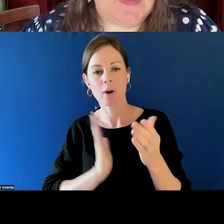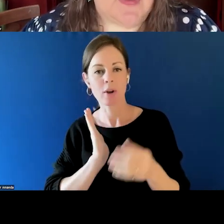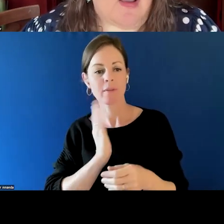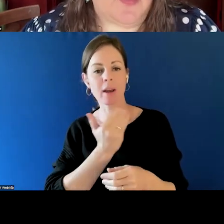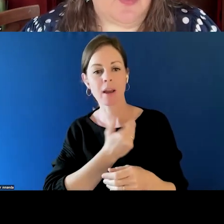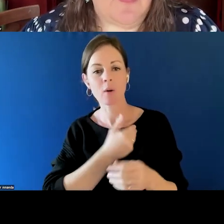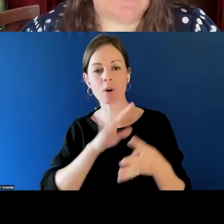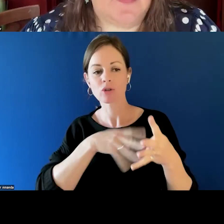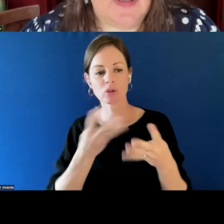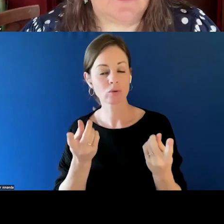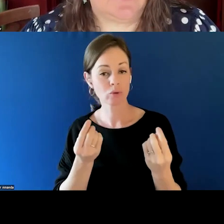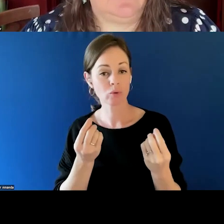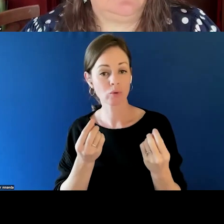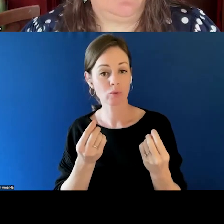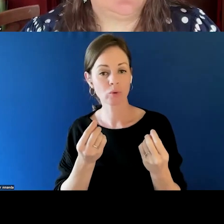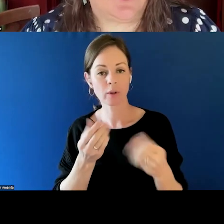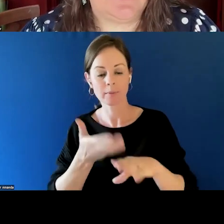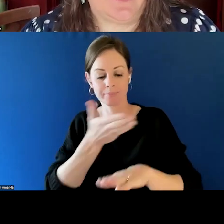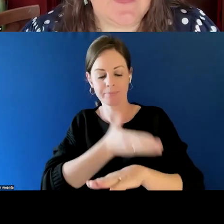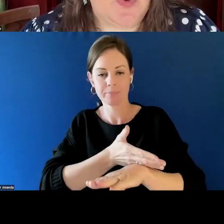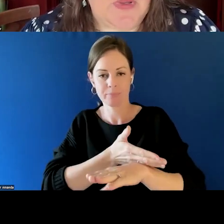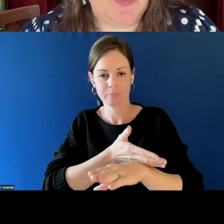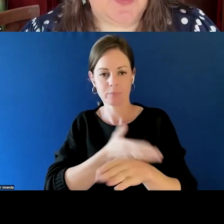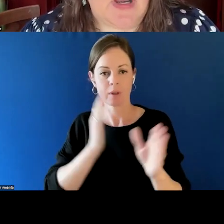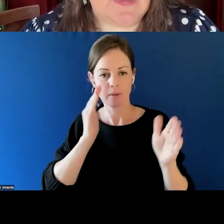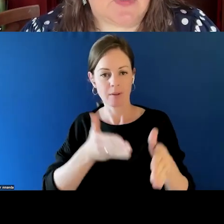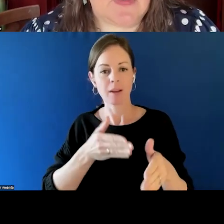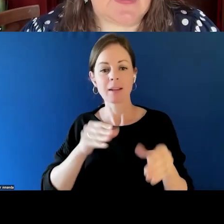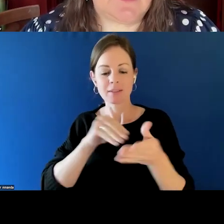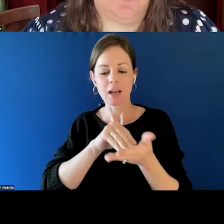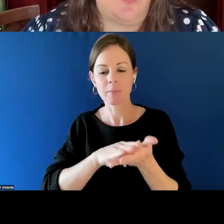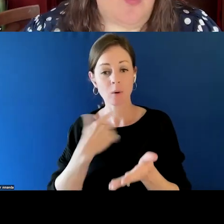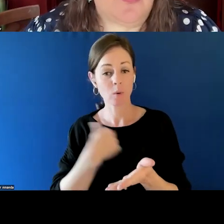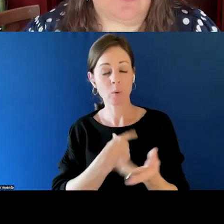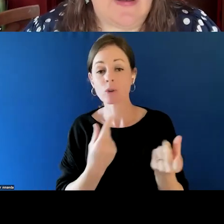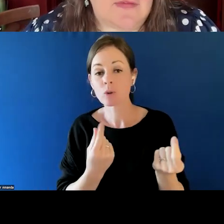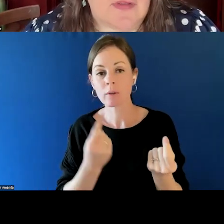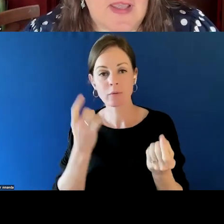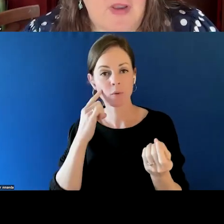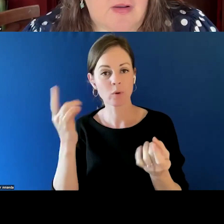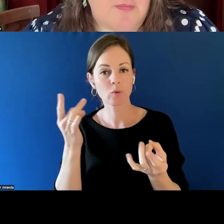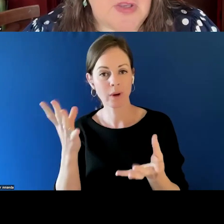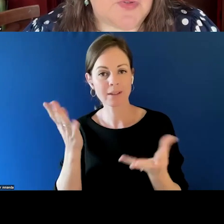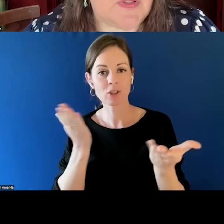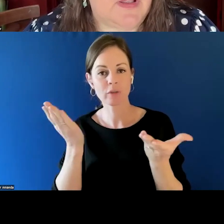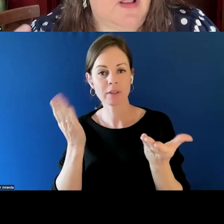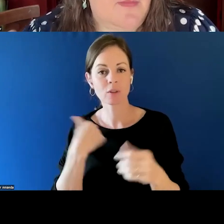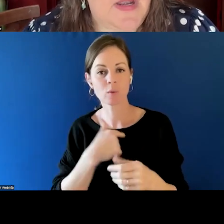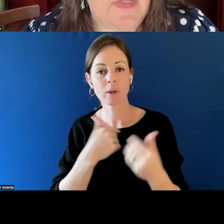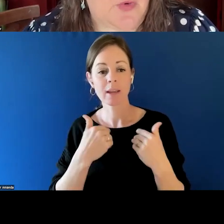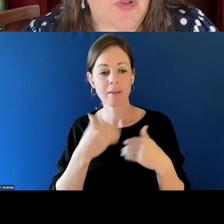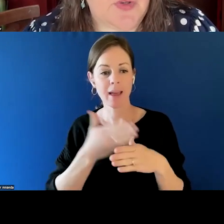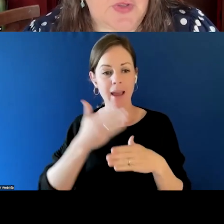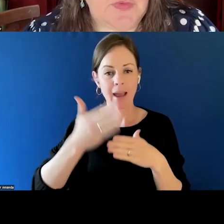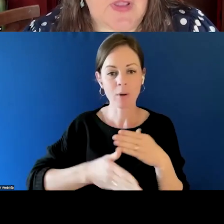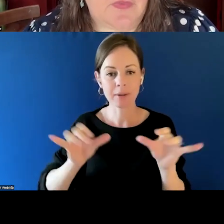do was to also advance the field and start to document what we do in crisis services. So we've created a set of outcome measures that many of